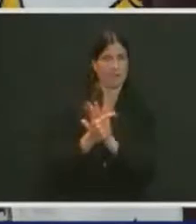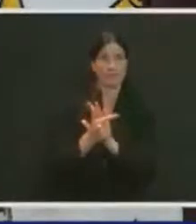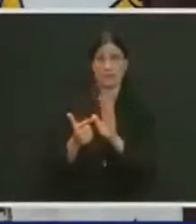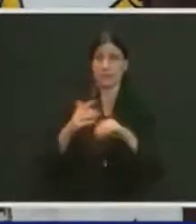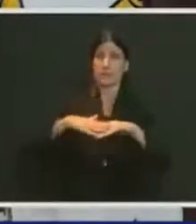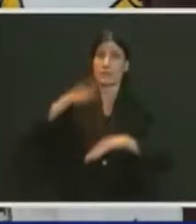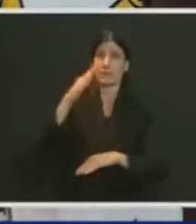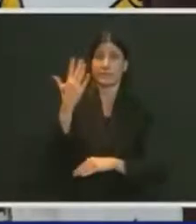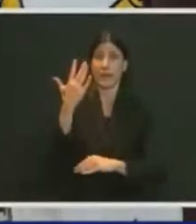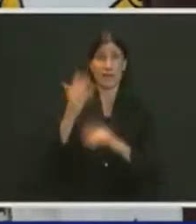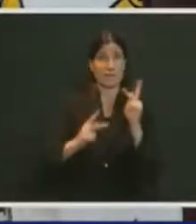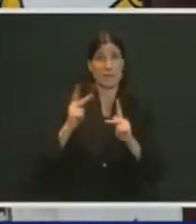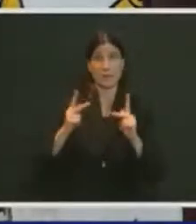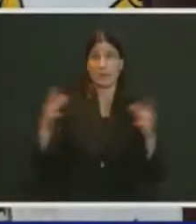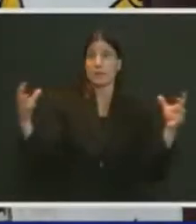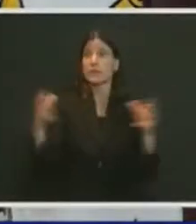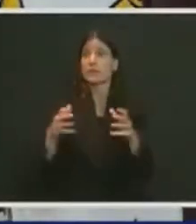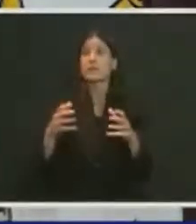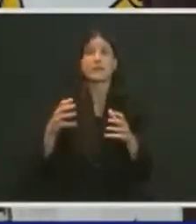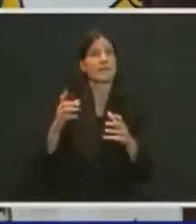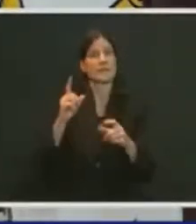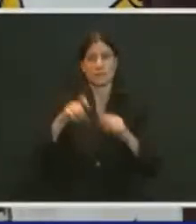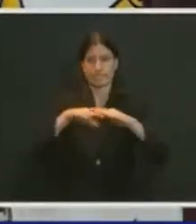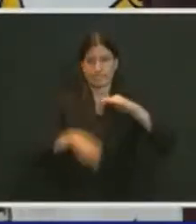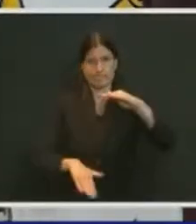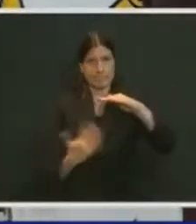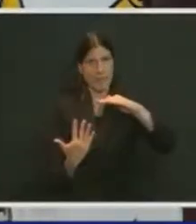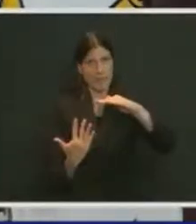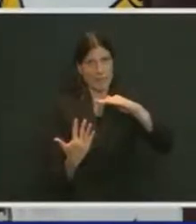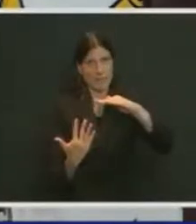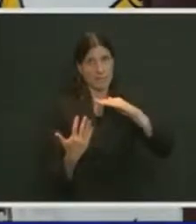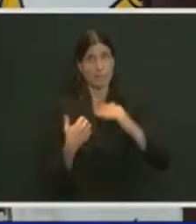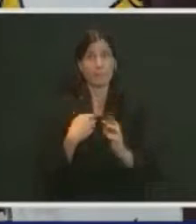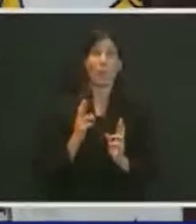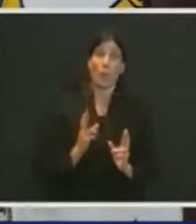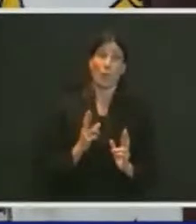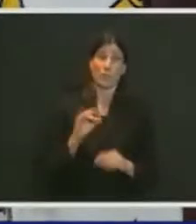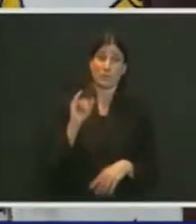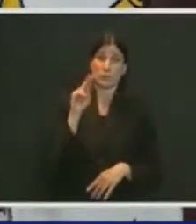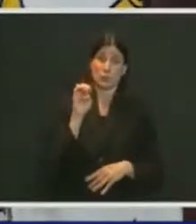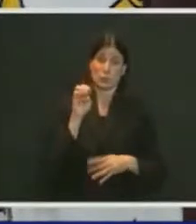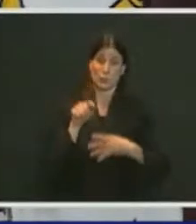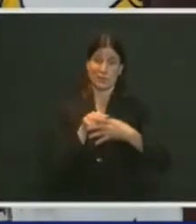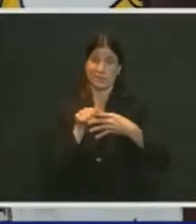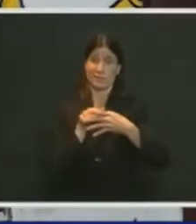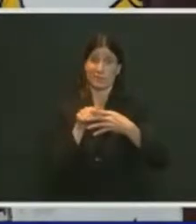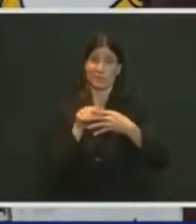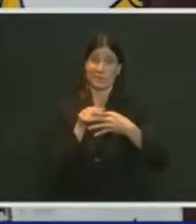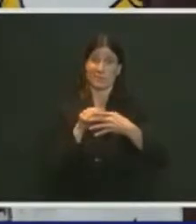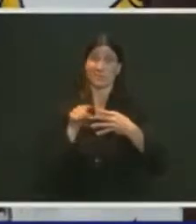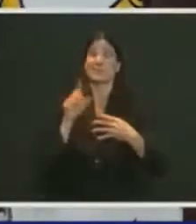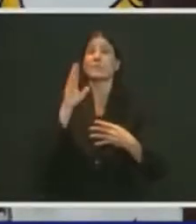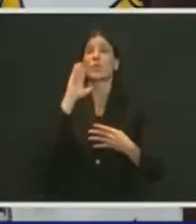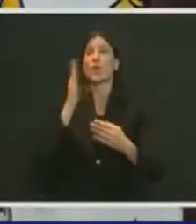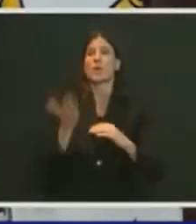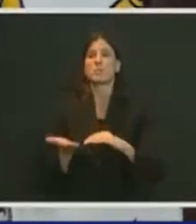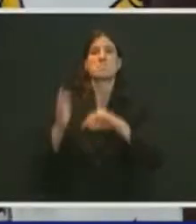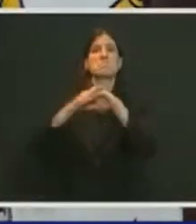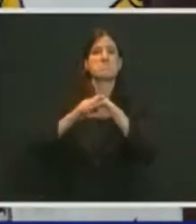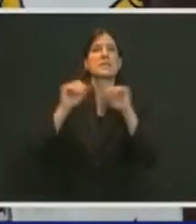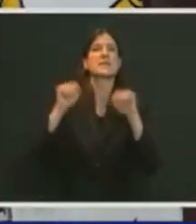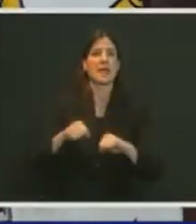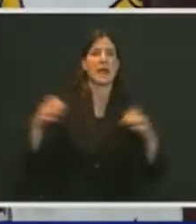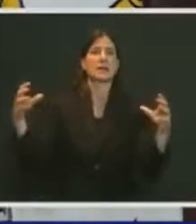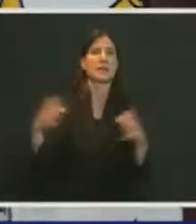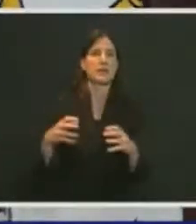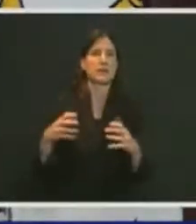intention to lift that at the very beginning of June. So we don't know. I wanted